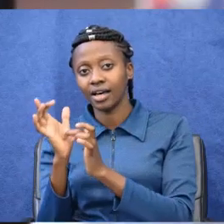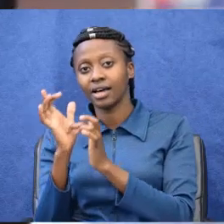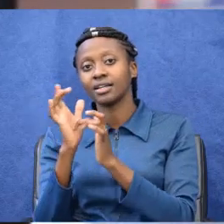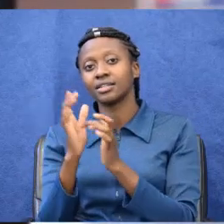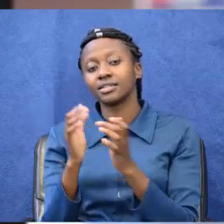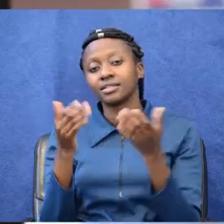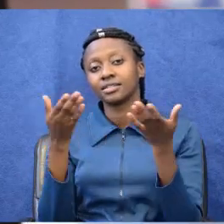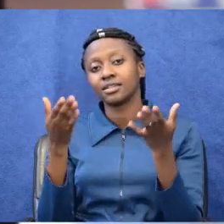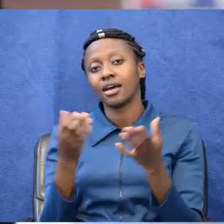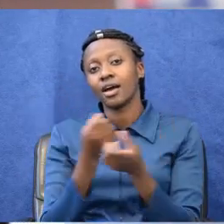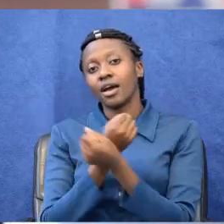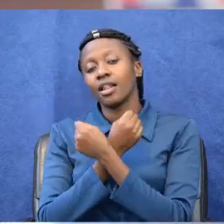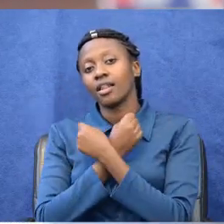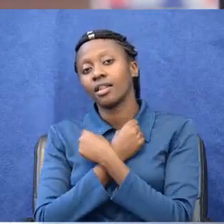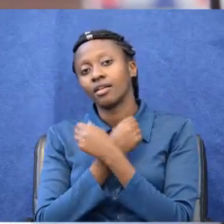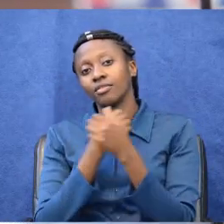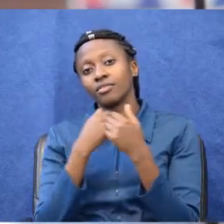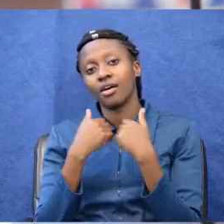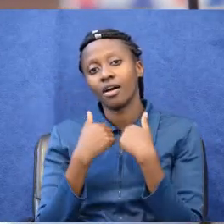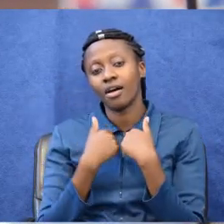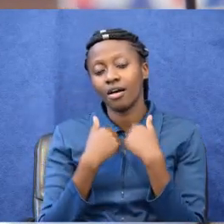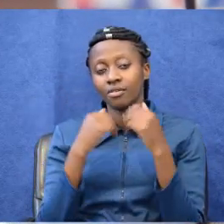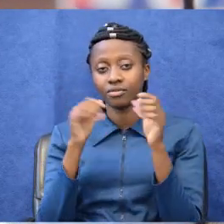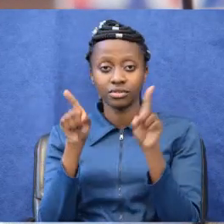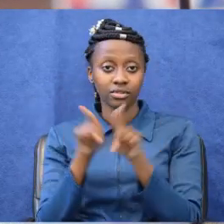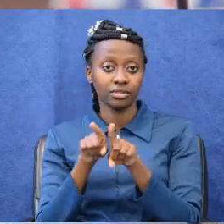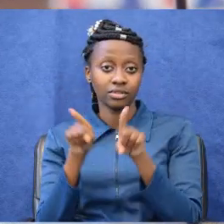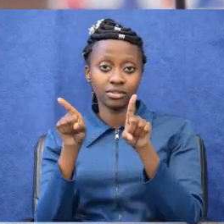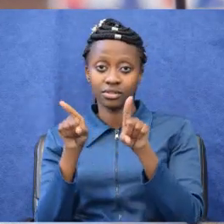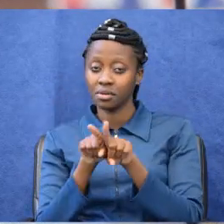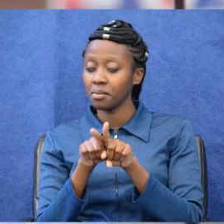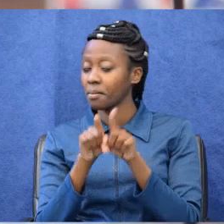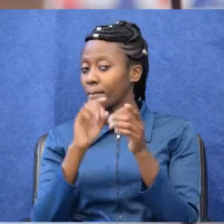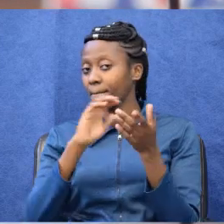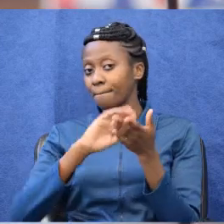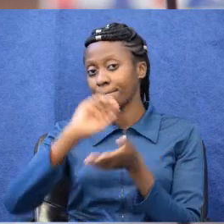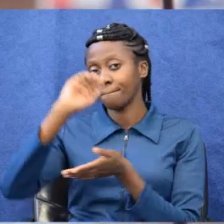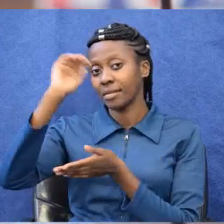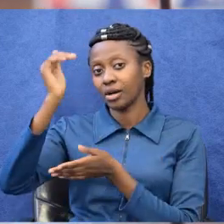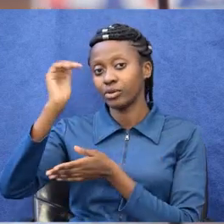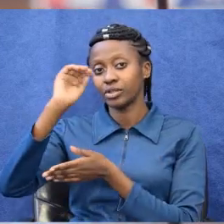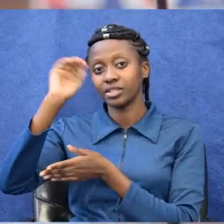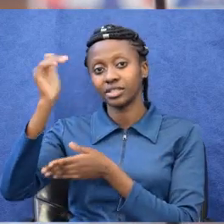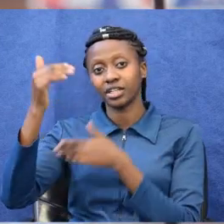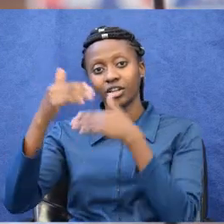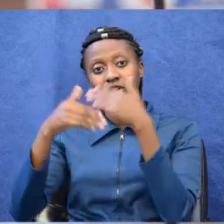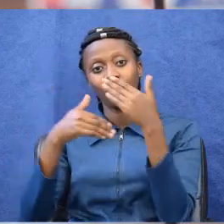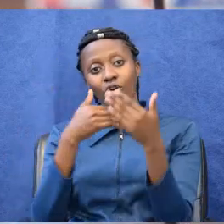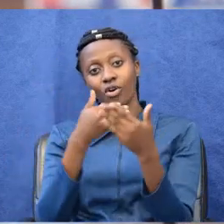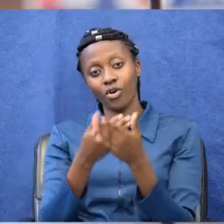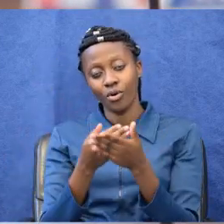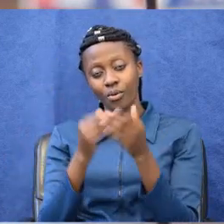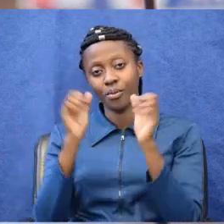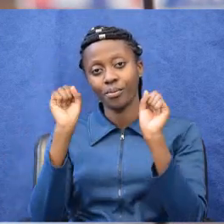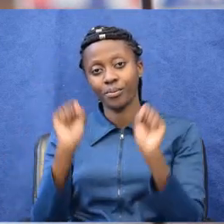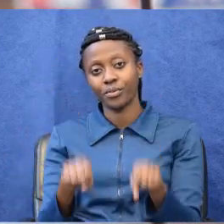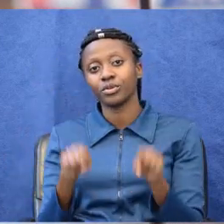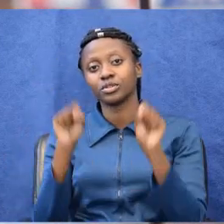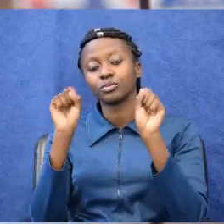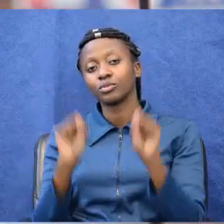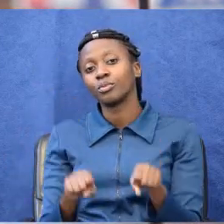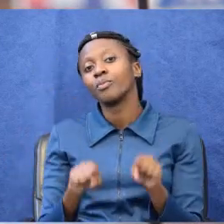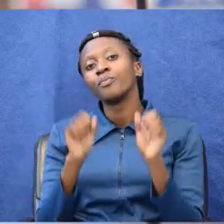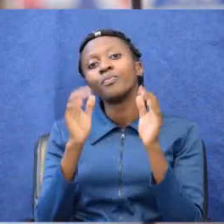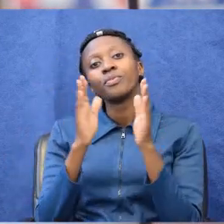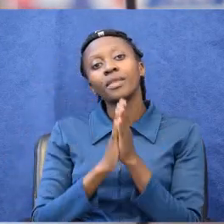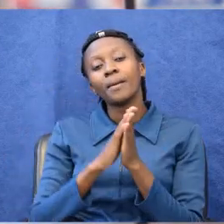love divine, there is no mountain we cannot climb.